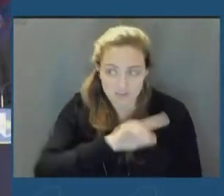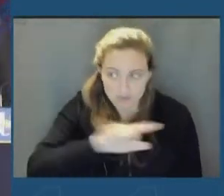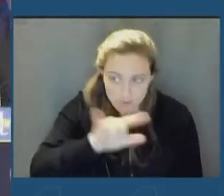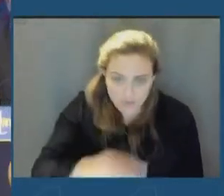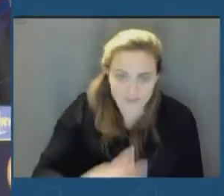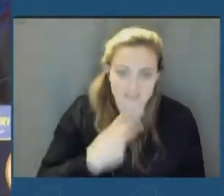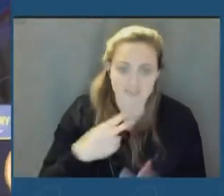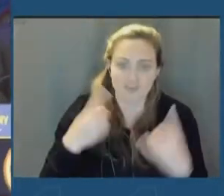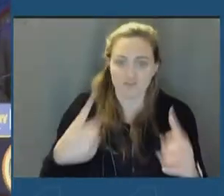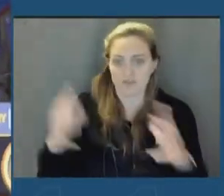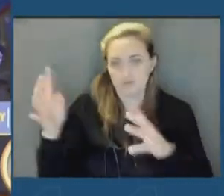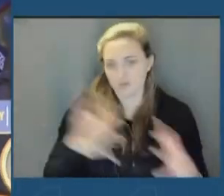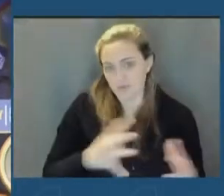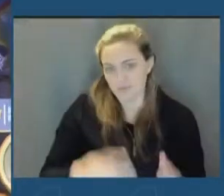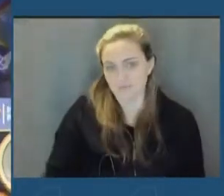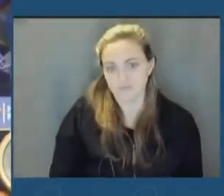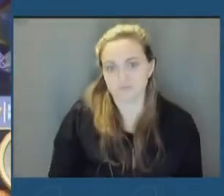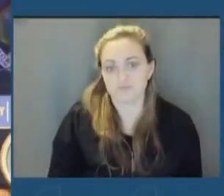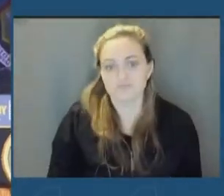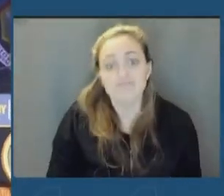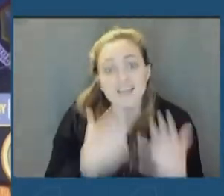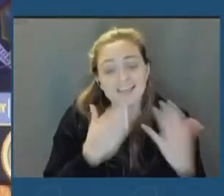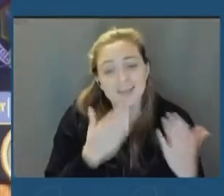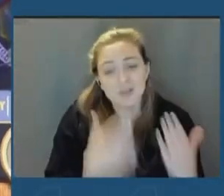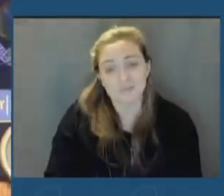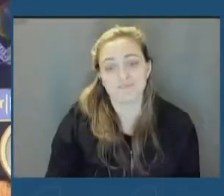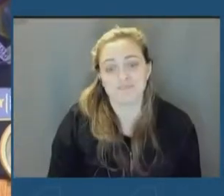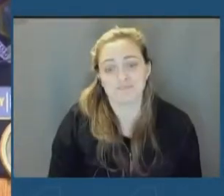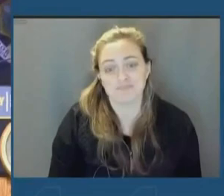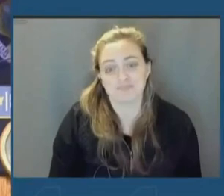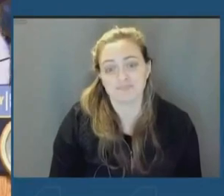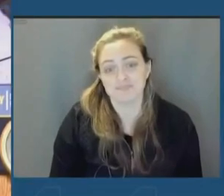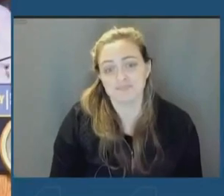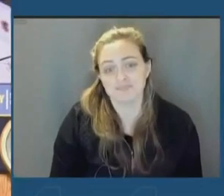storm. Thank you, guys.